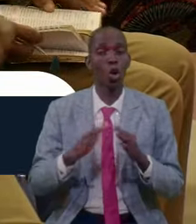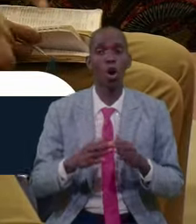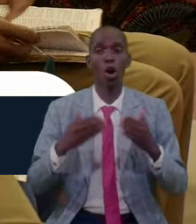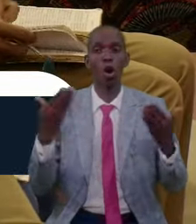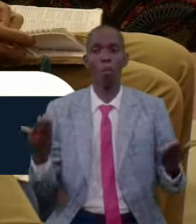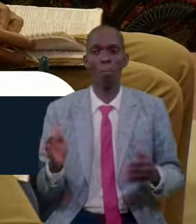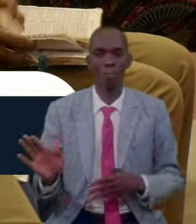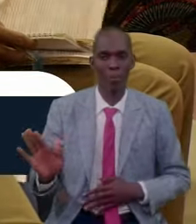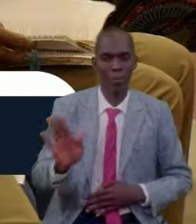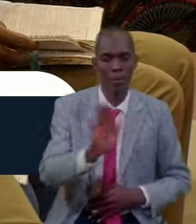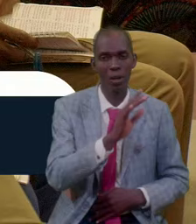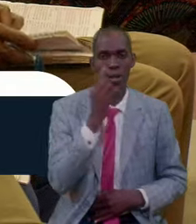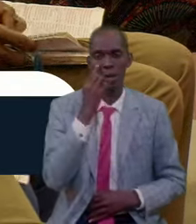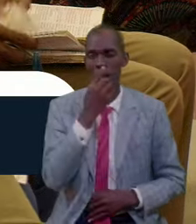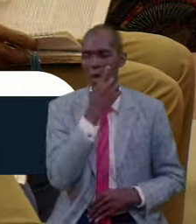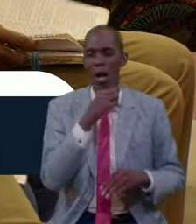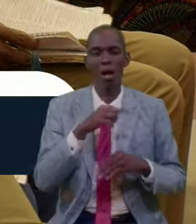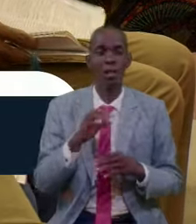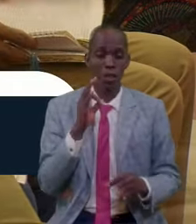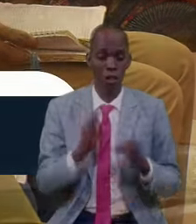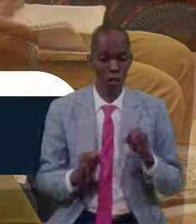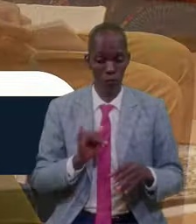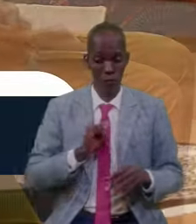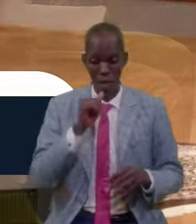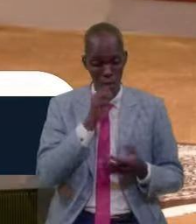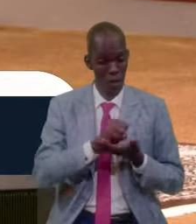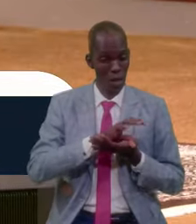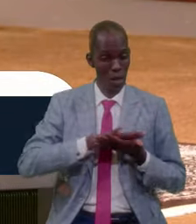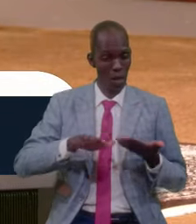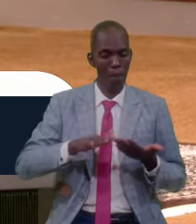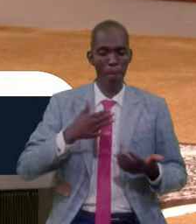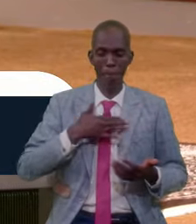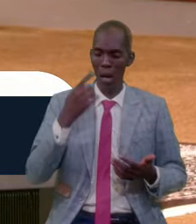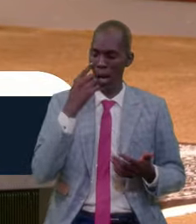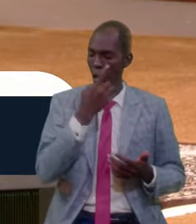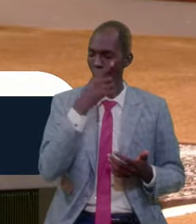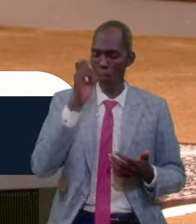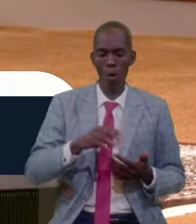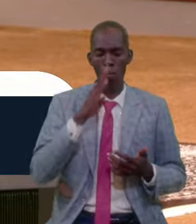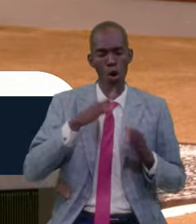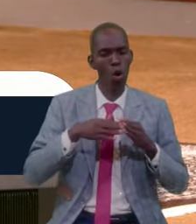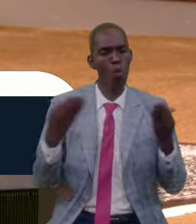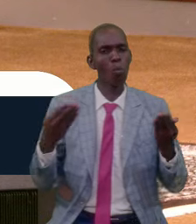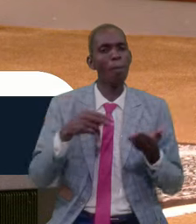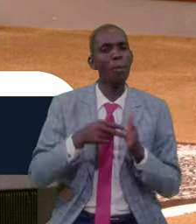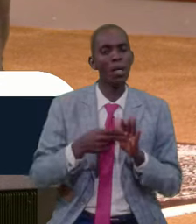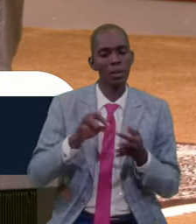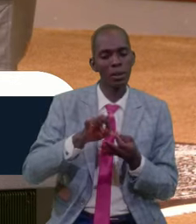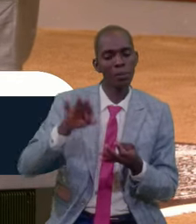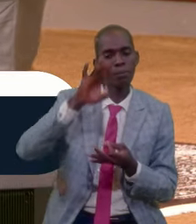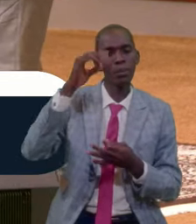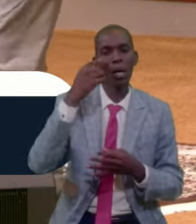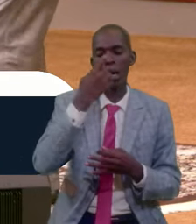their eyes. If I'm sanctified, my eyes will be open, spiritual eyes, and to turn them